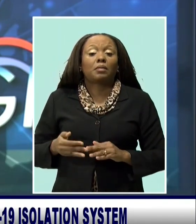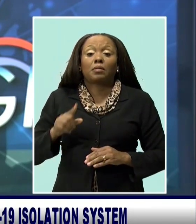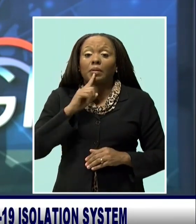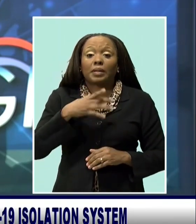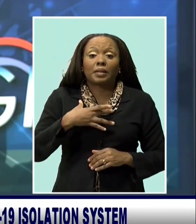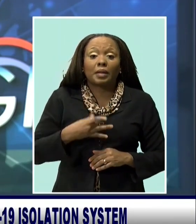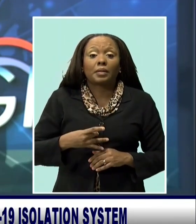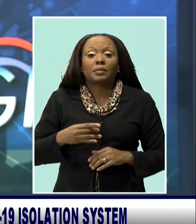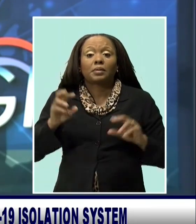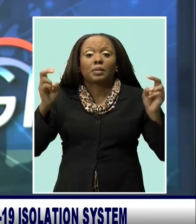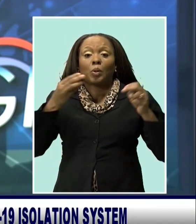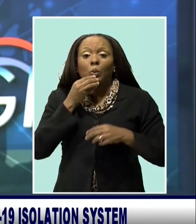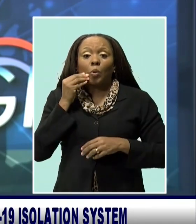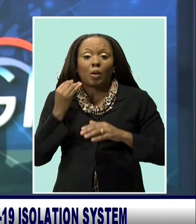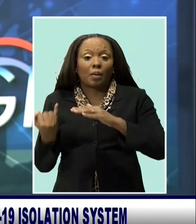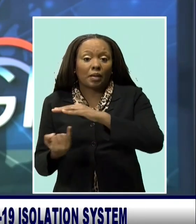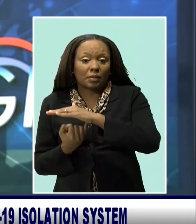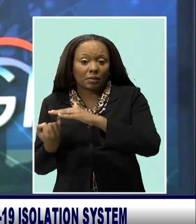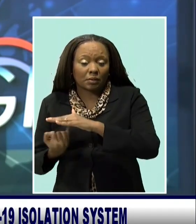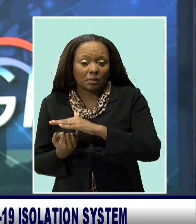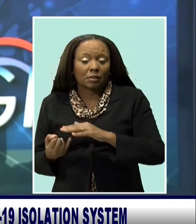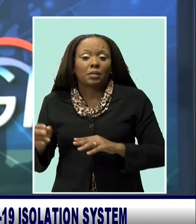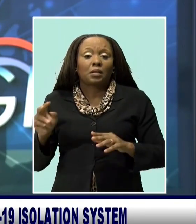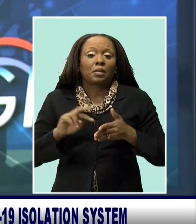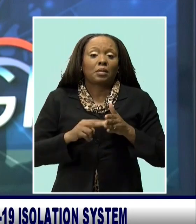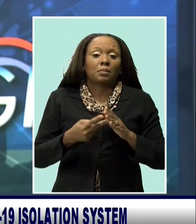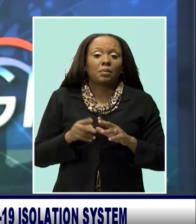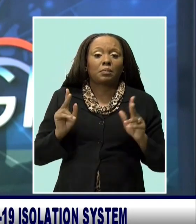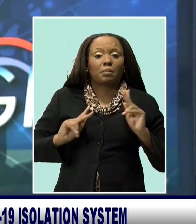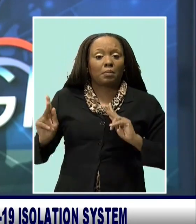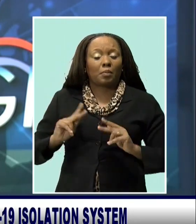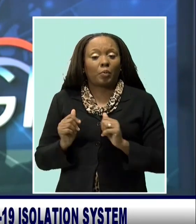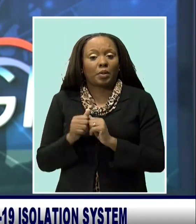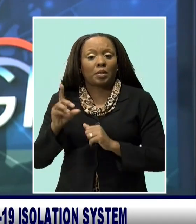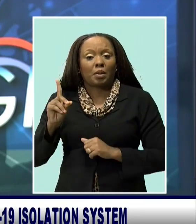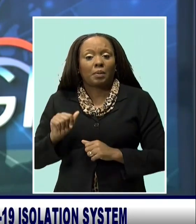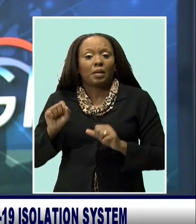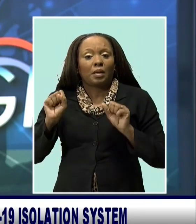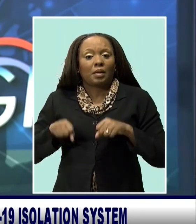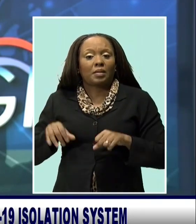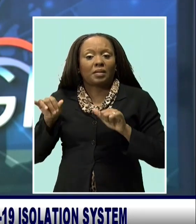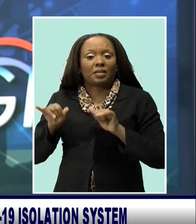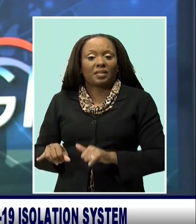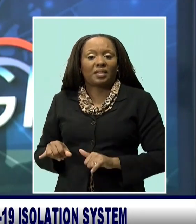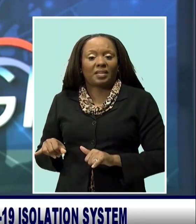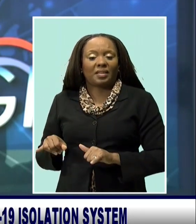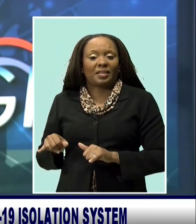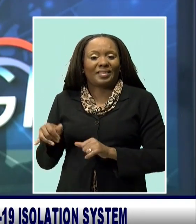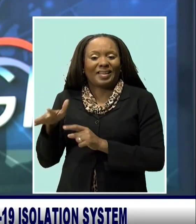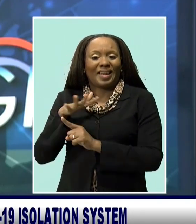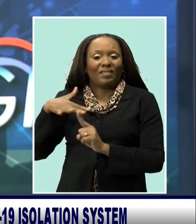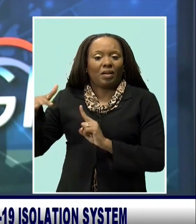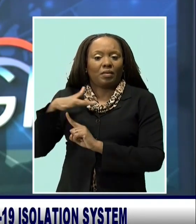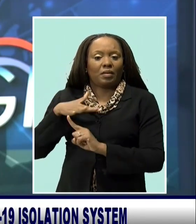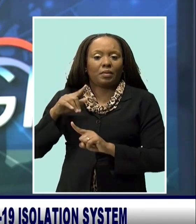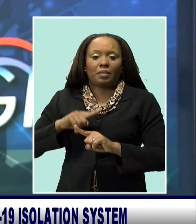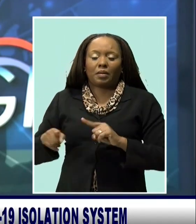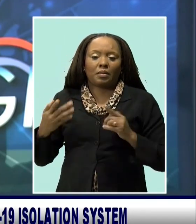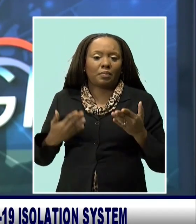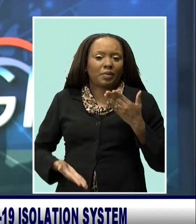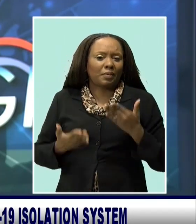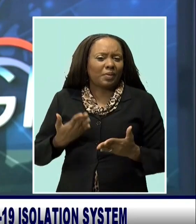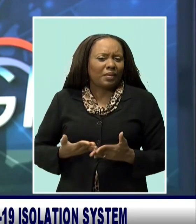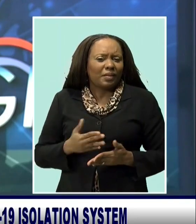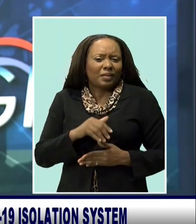as it allows those living with disabilities to stay within their environment, but unfortunately says it may not always be feasible